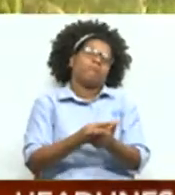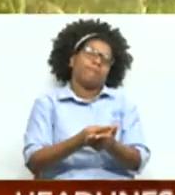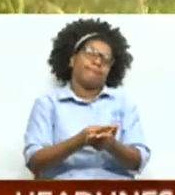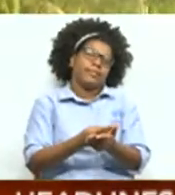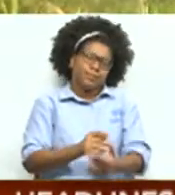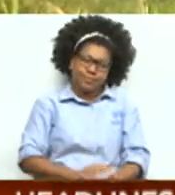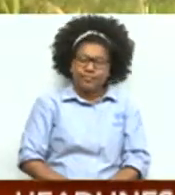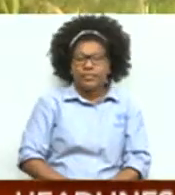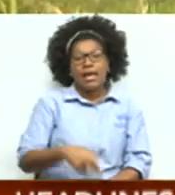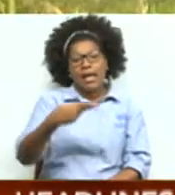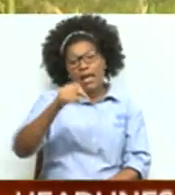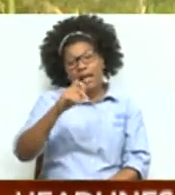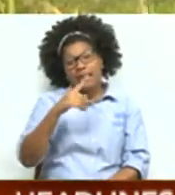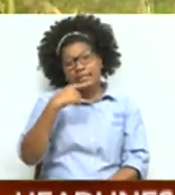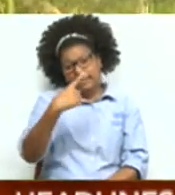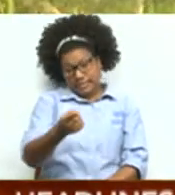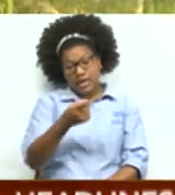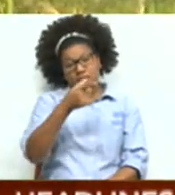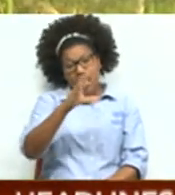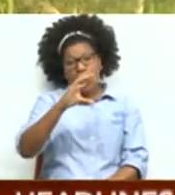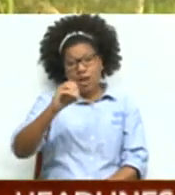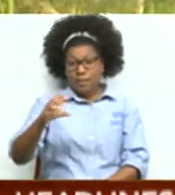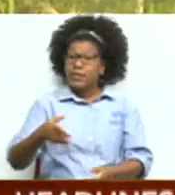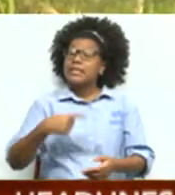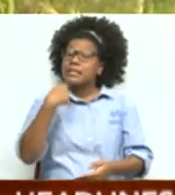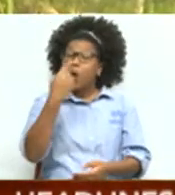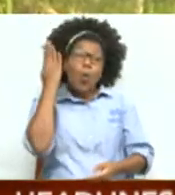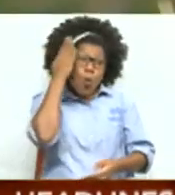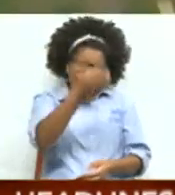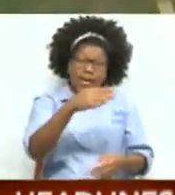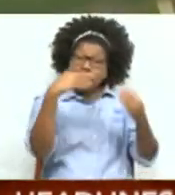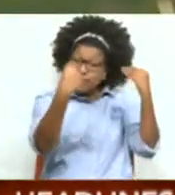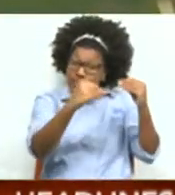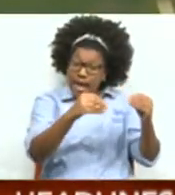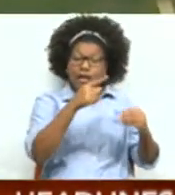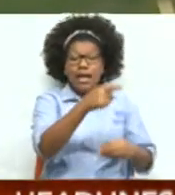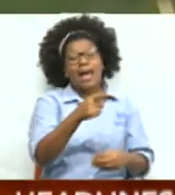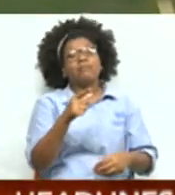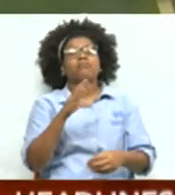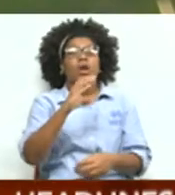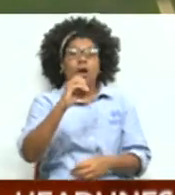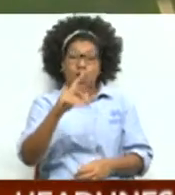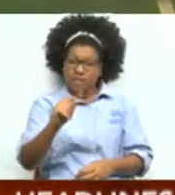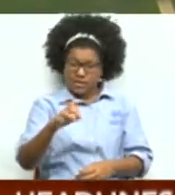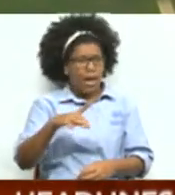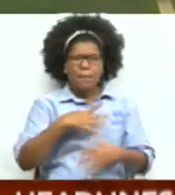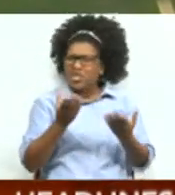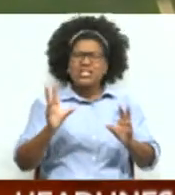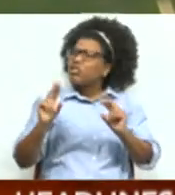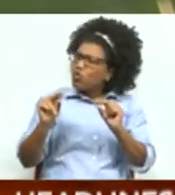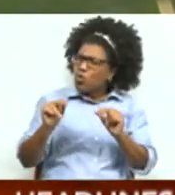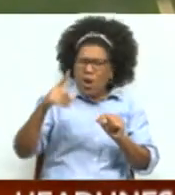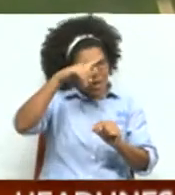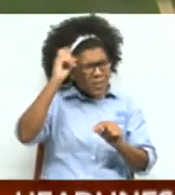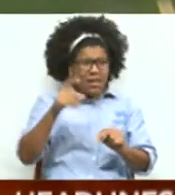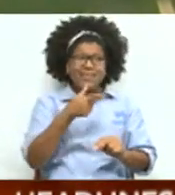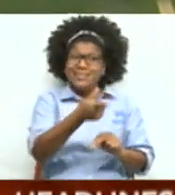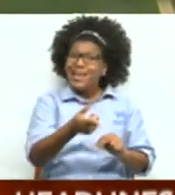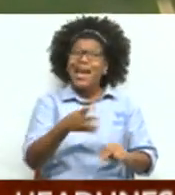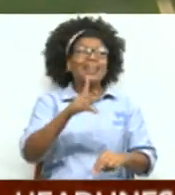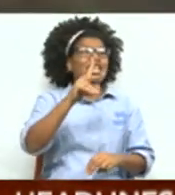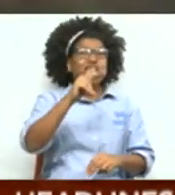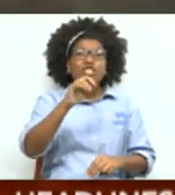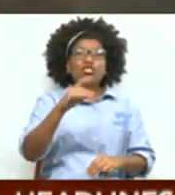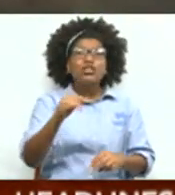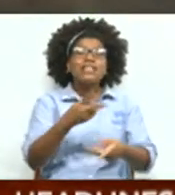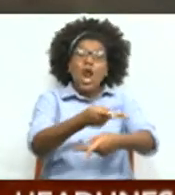offered to sell her back the land at cost price, but she refused as it did not cover the significant interest paid on her loan. A third